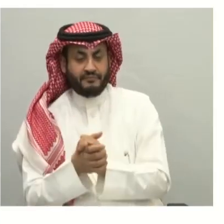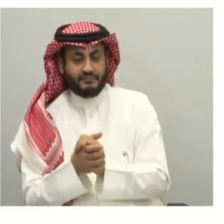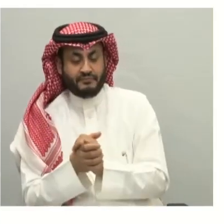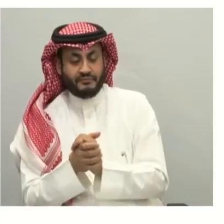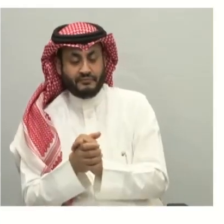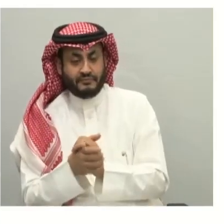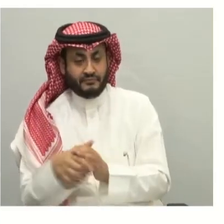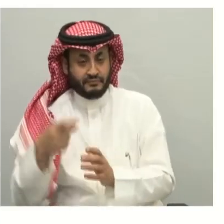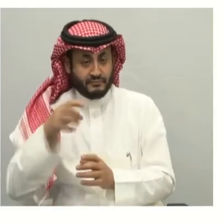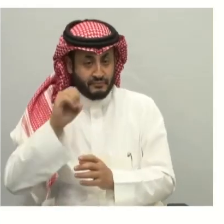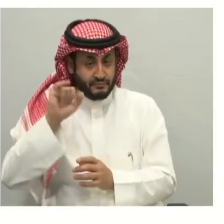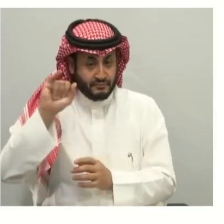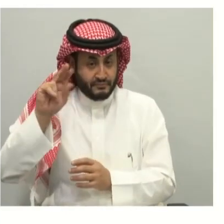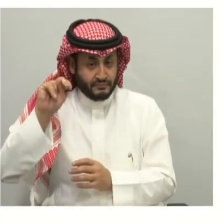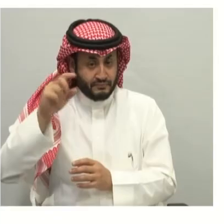do.